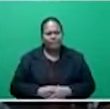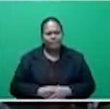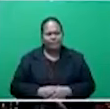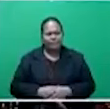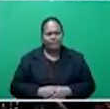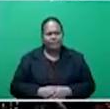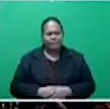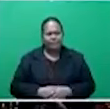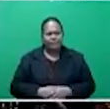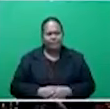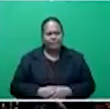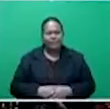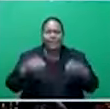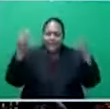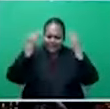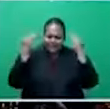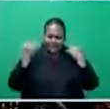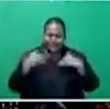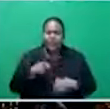man,